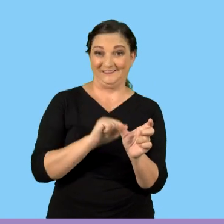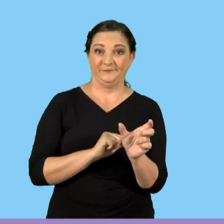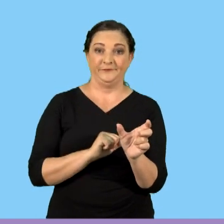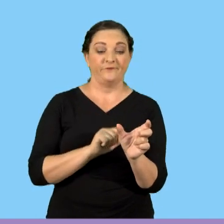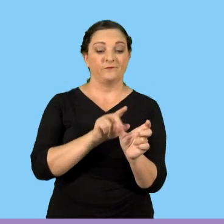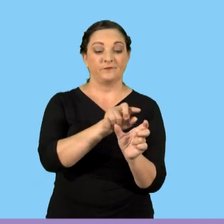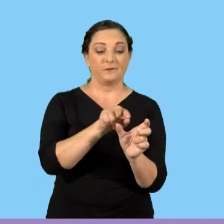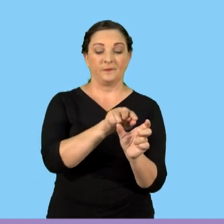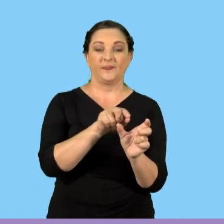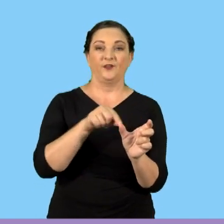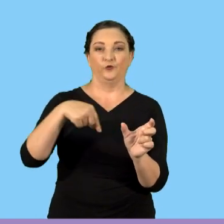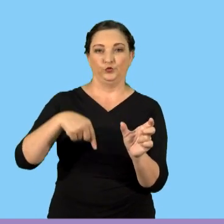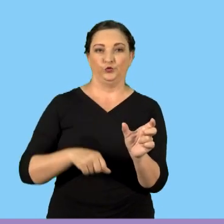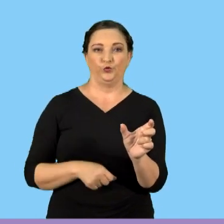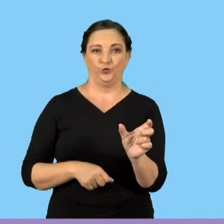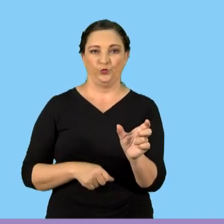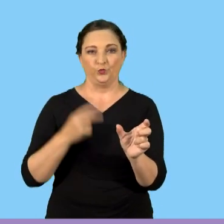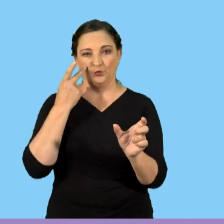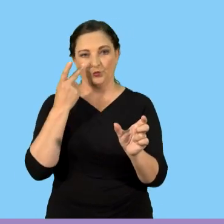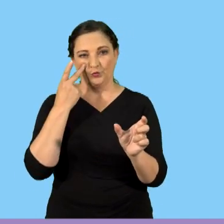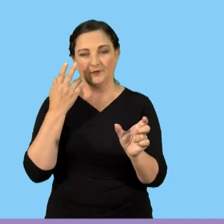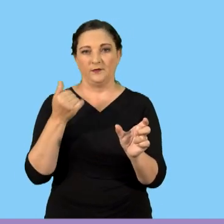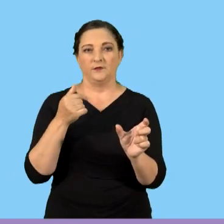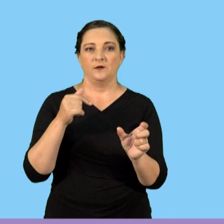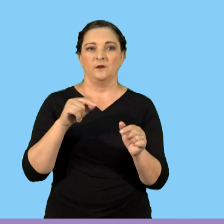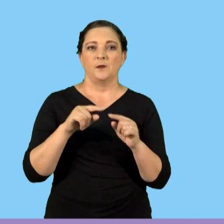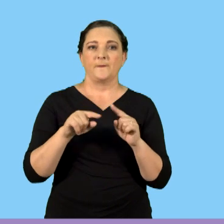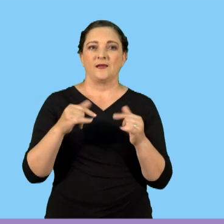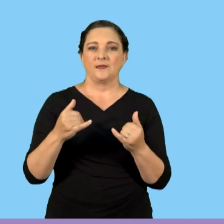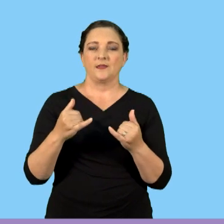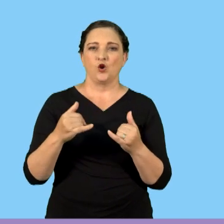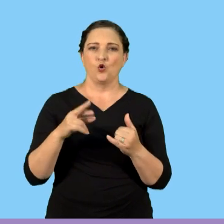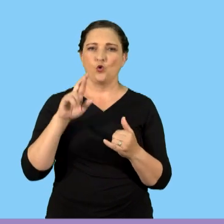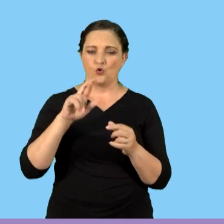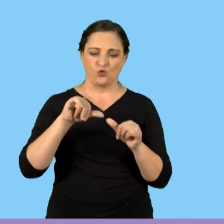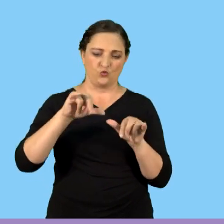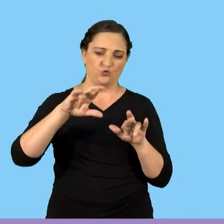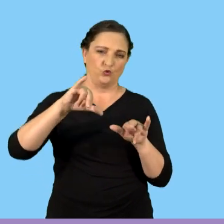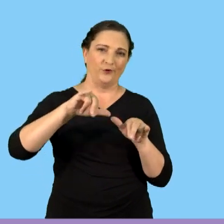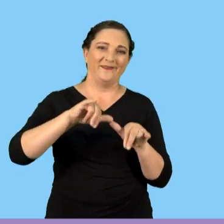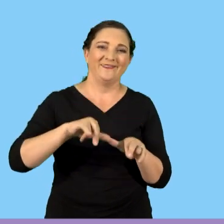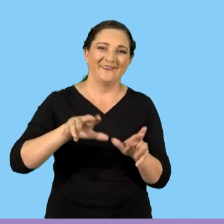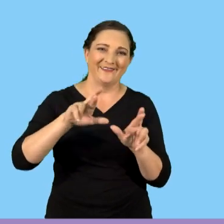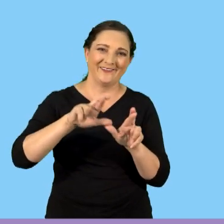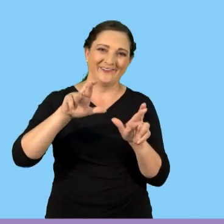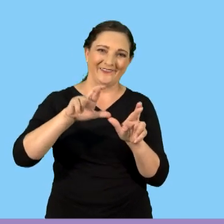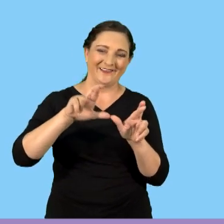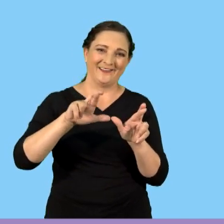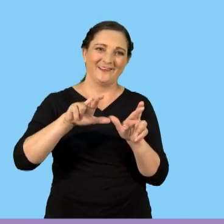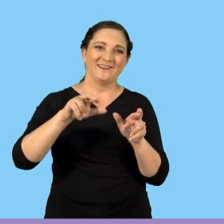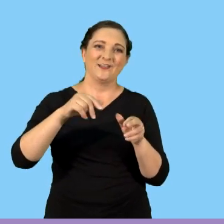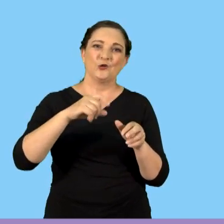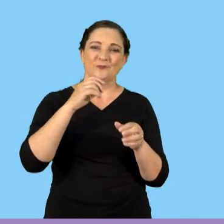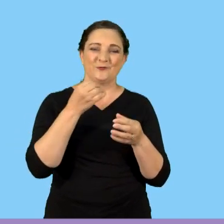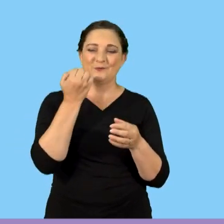6, and we are going to place that point there. And as you can see, those 2 points, if you take your ruler